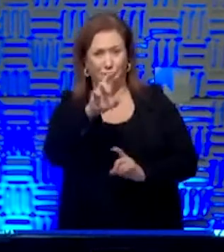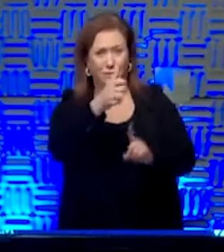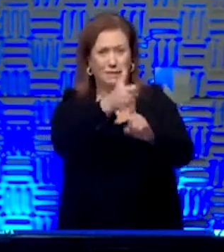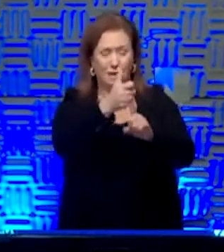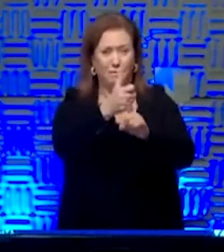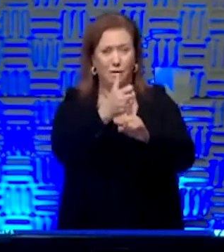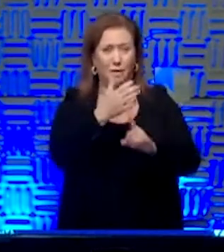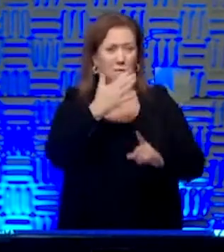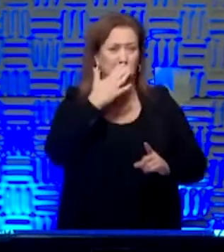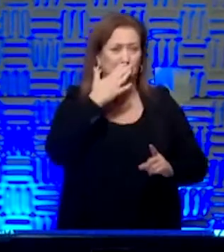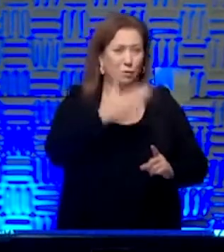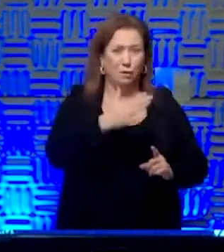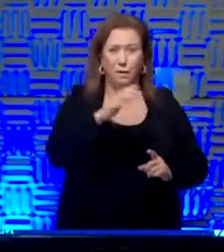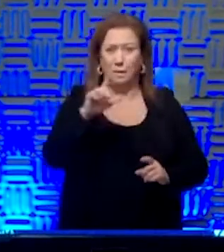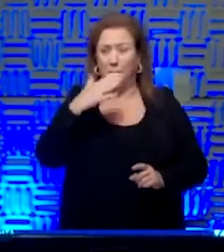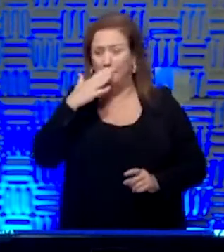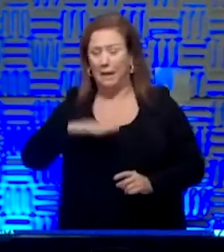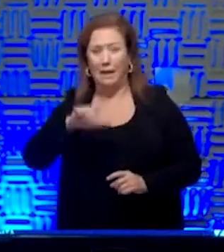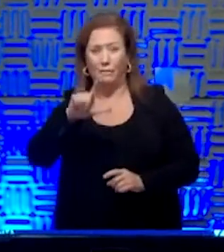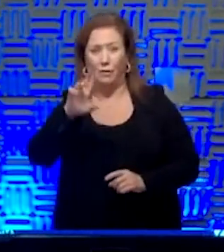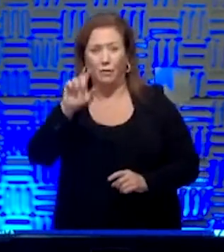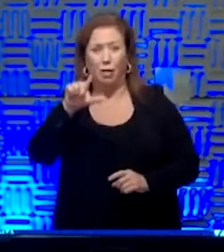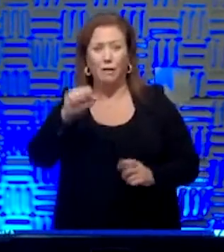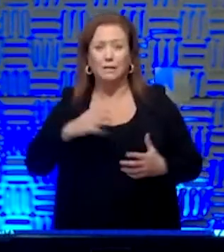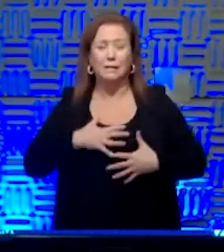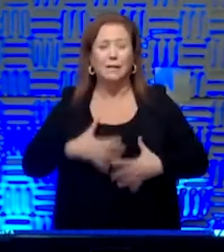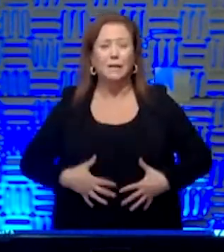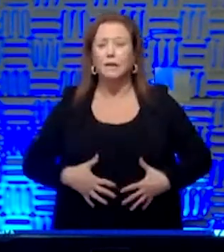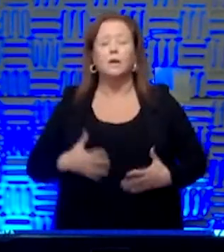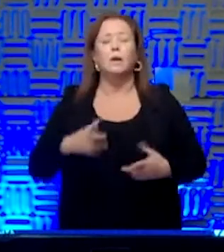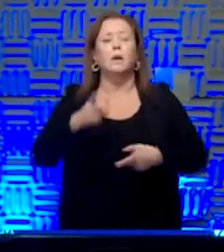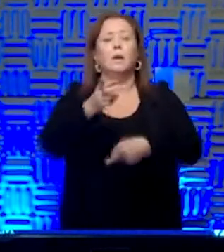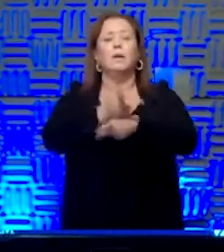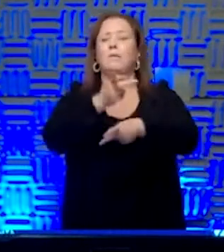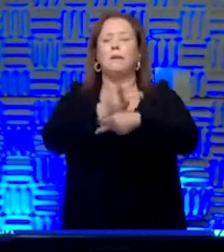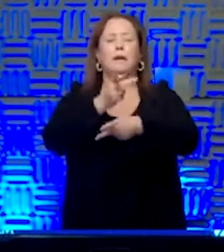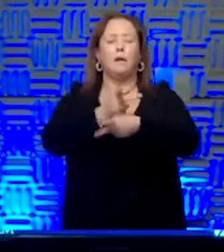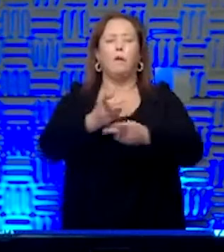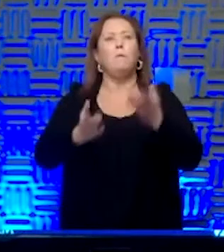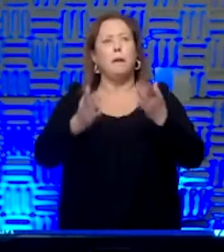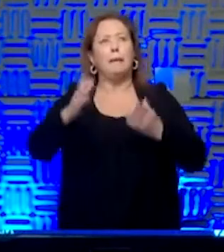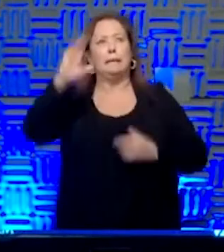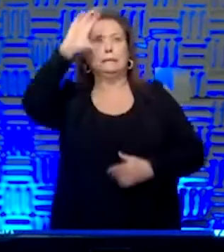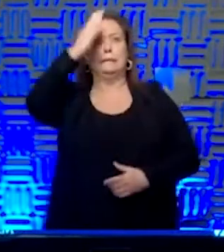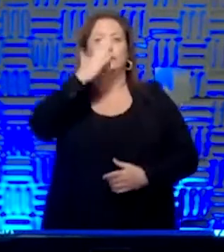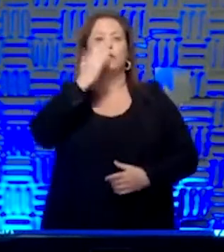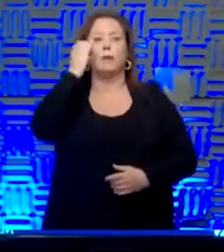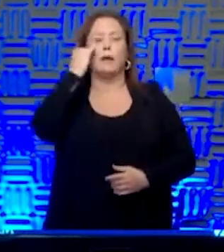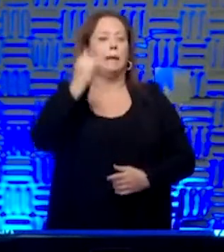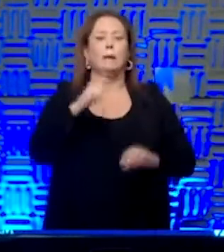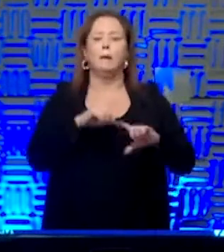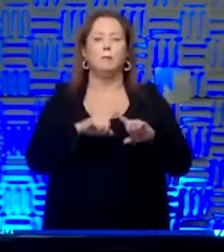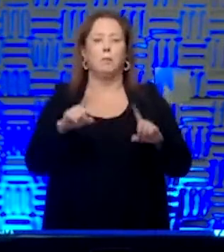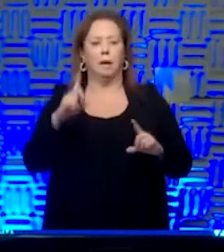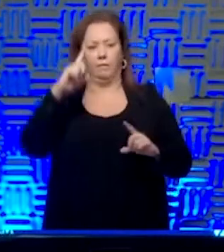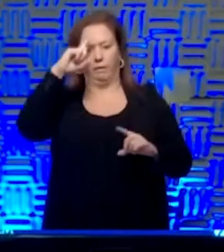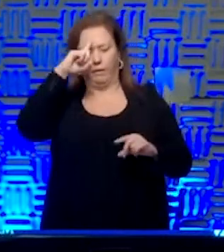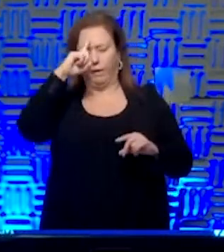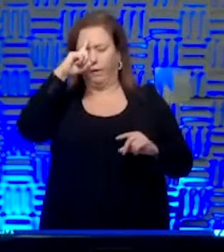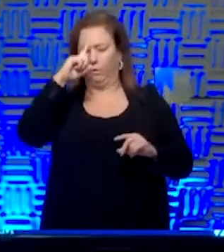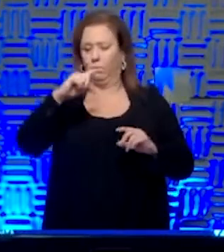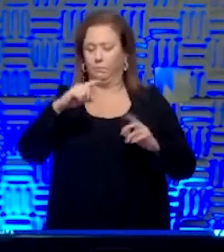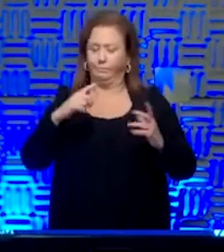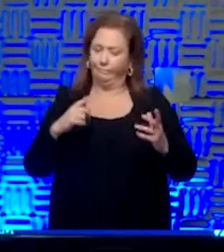for your lungs? We just got to be really careful with some of this stuff that may sound good on the surface, but if you really start thinking about